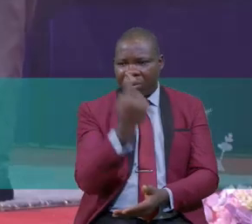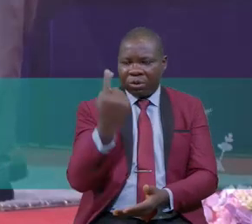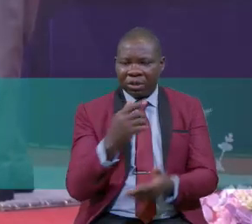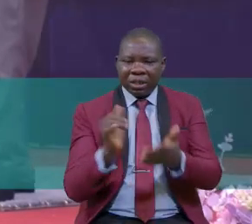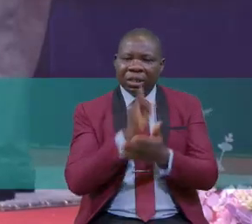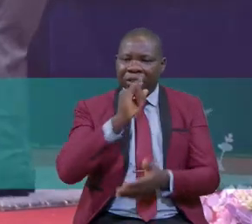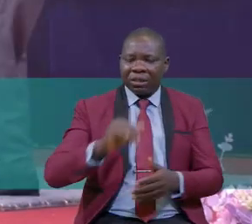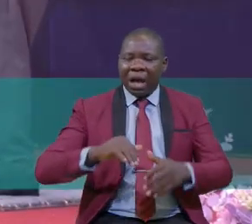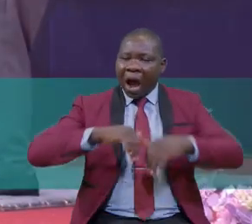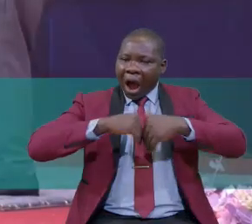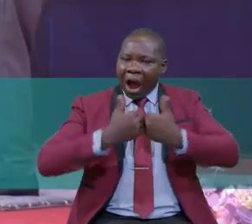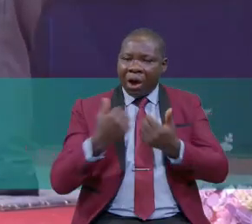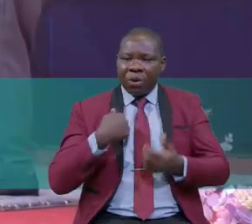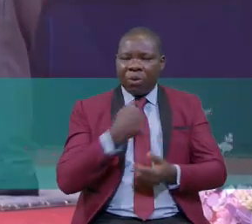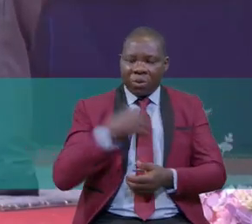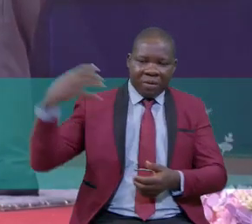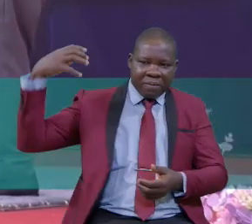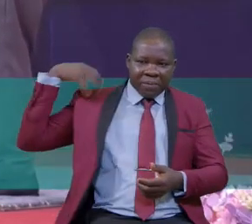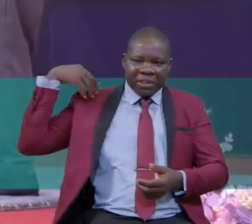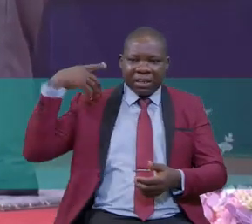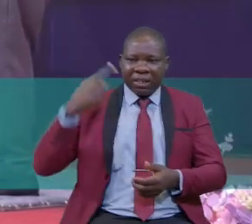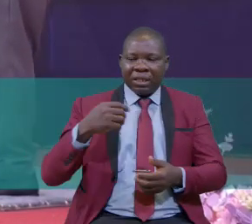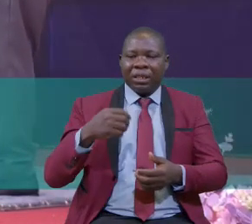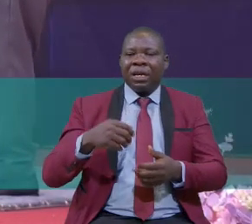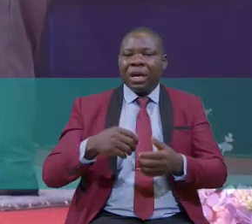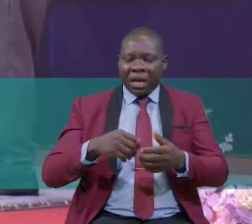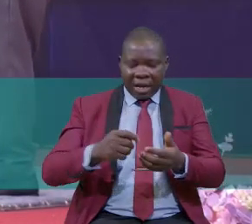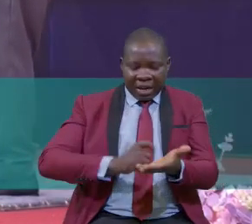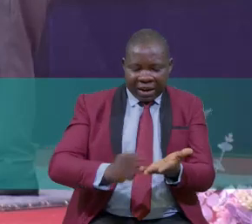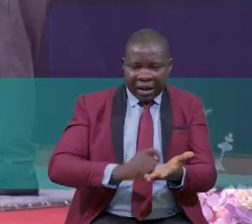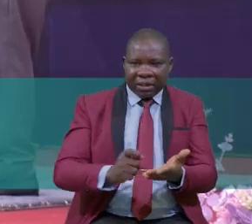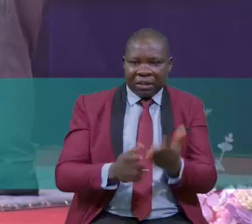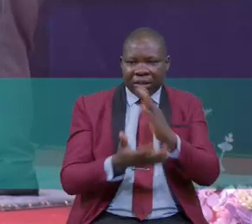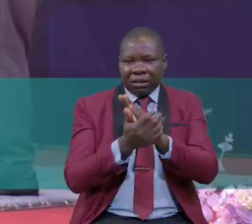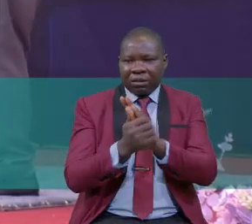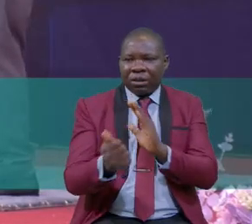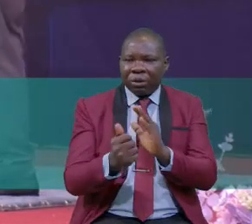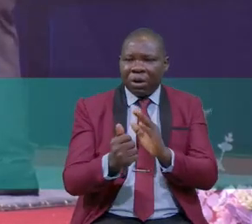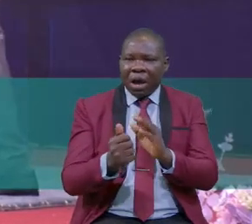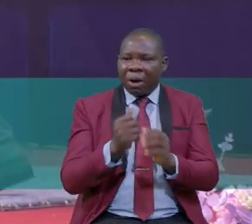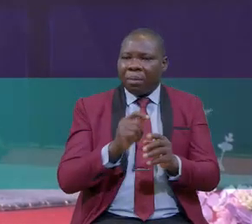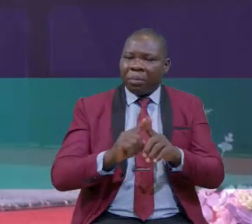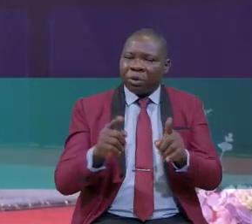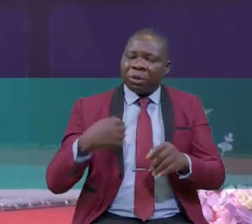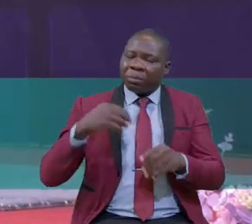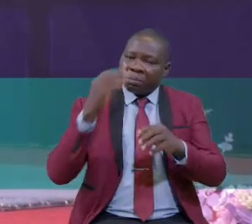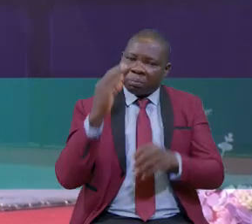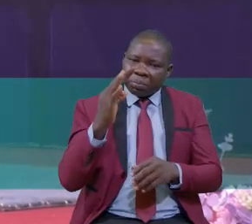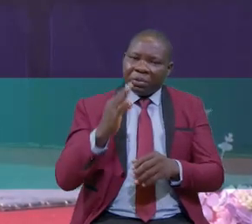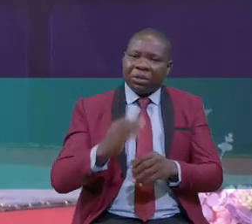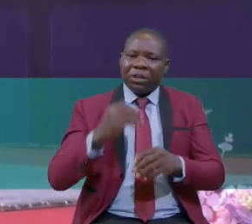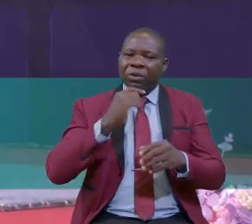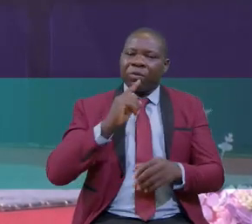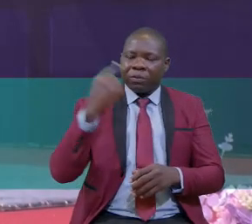art of writing. And so we preach fervently, we preach frequently, and number